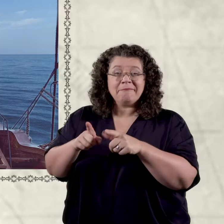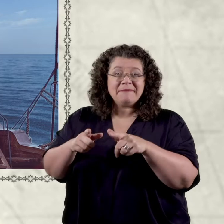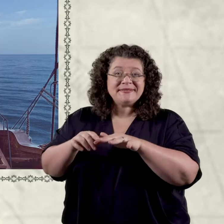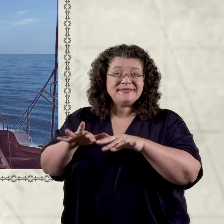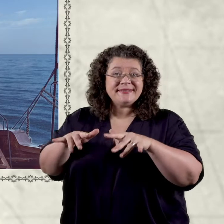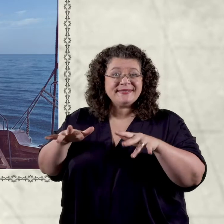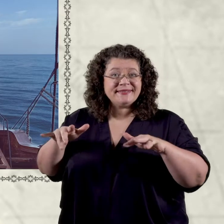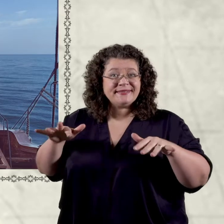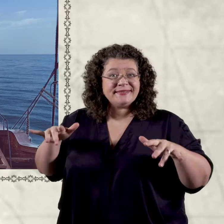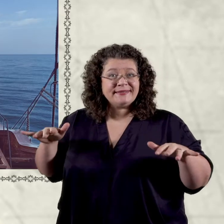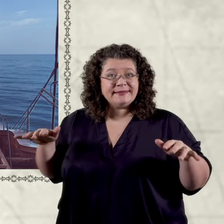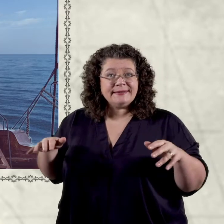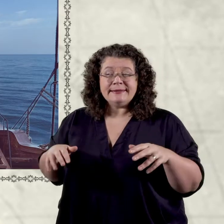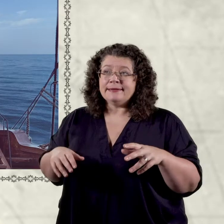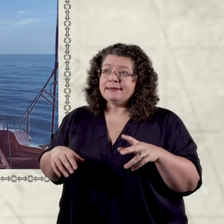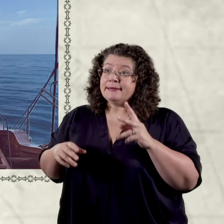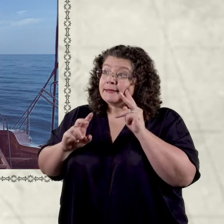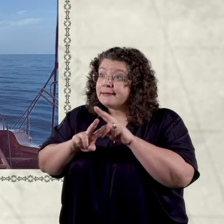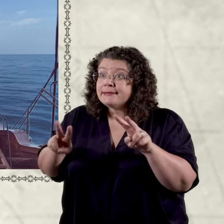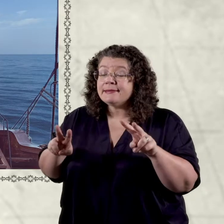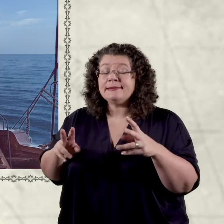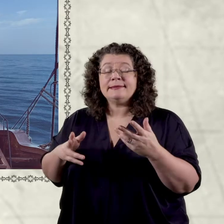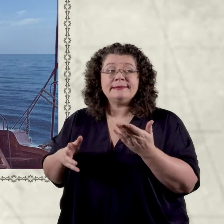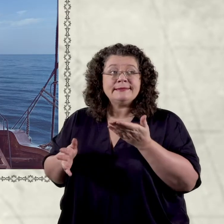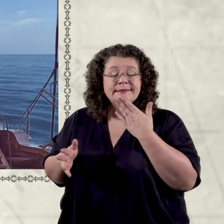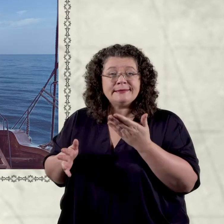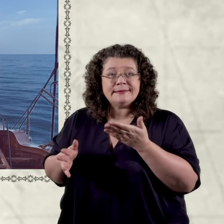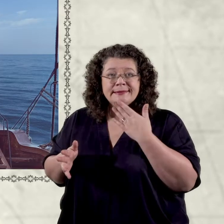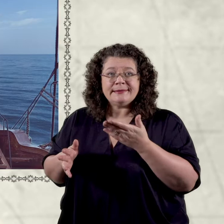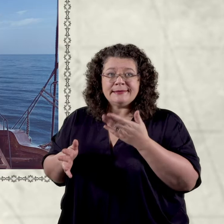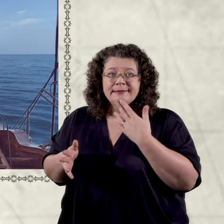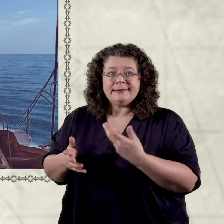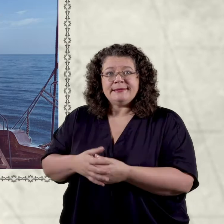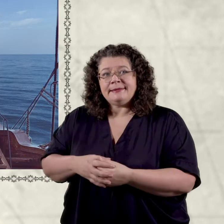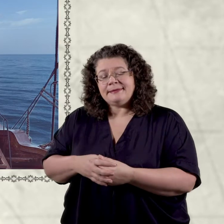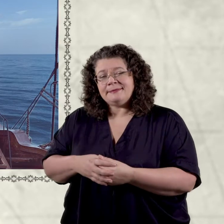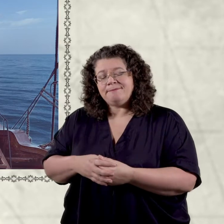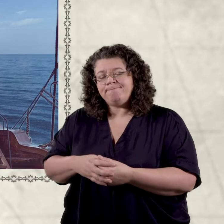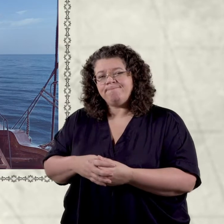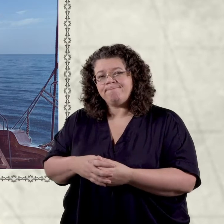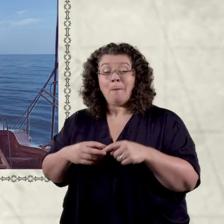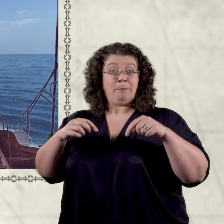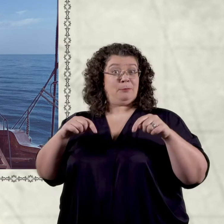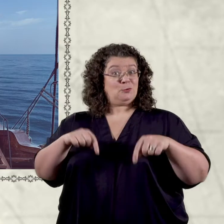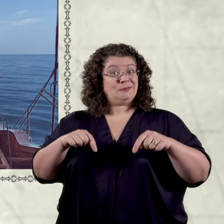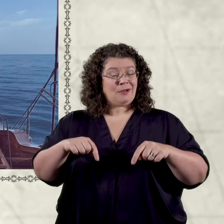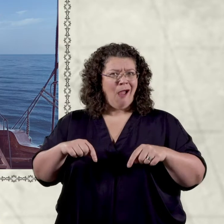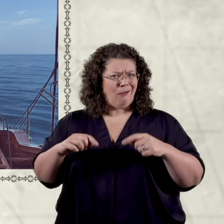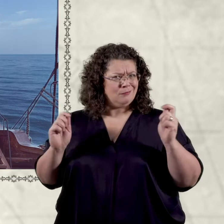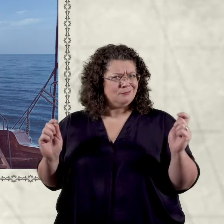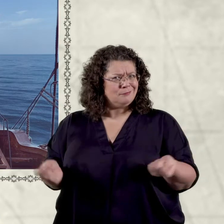sea again. It's becoming a bit boring now. But today, there was, however, cause for